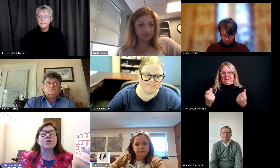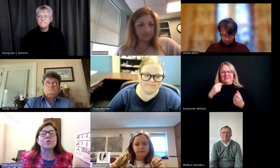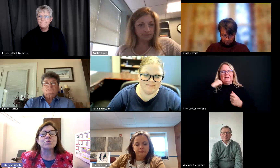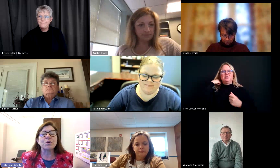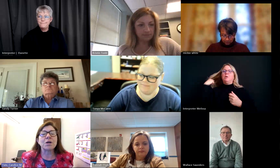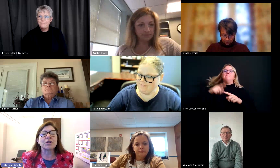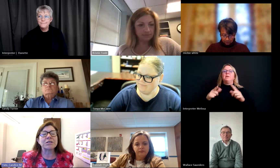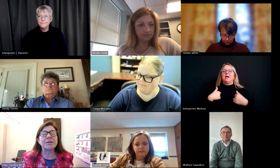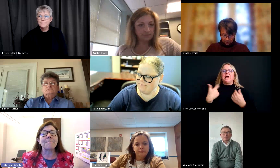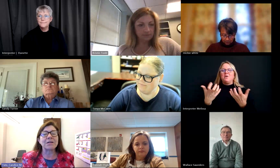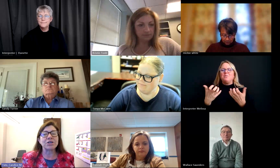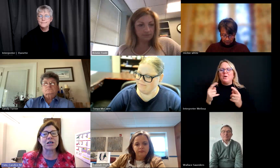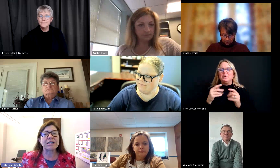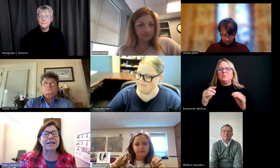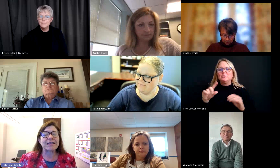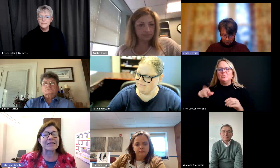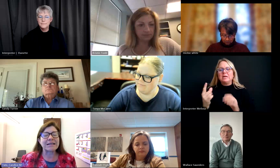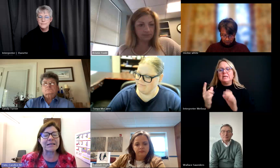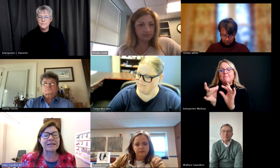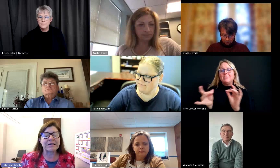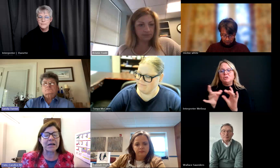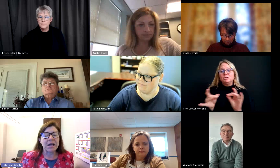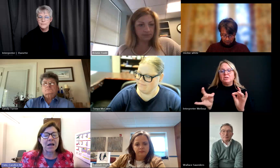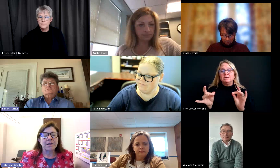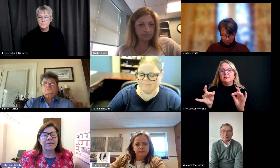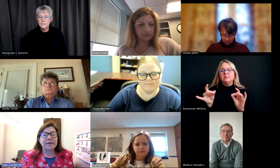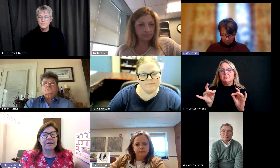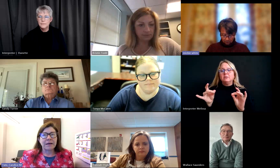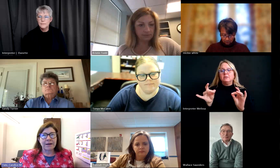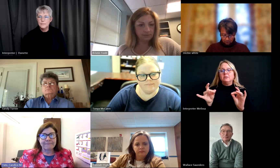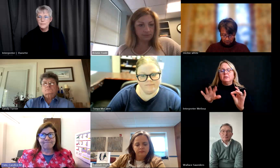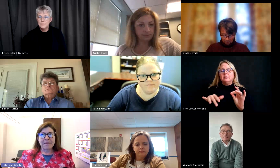wanted to just mention the